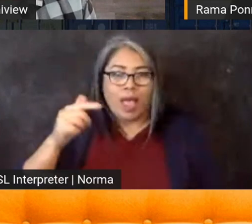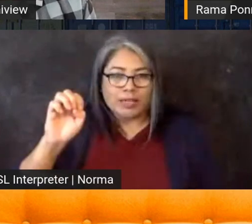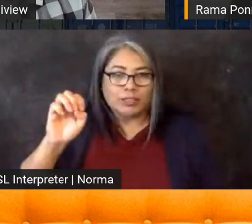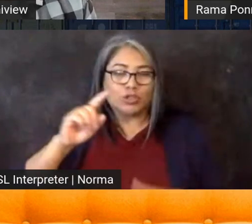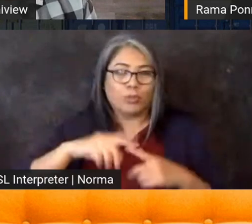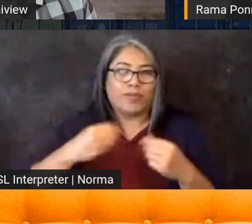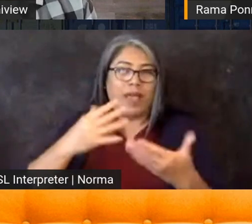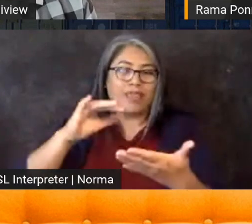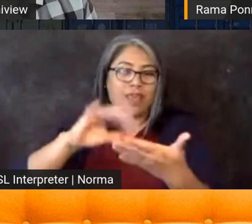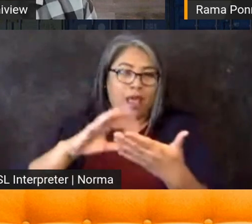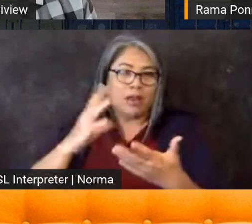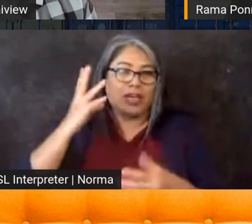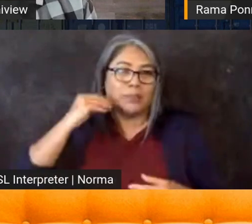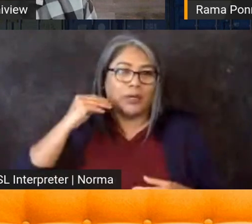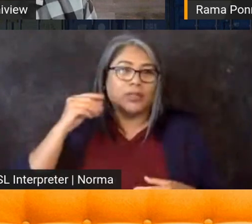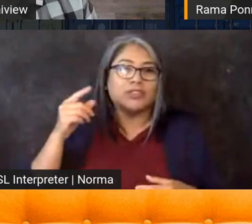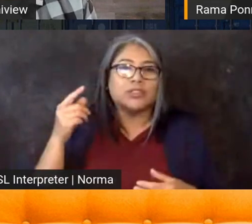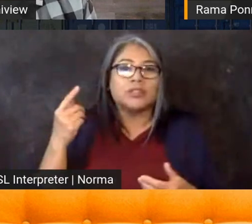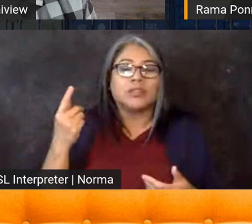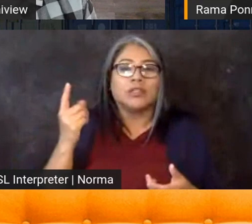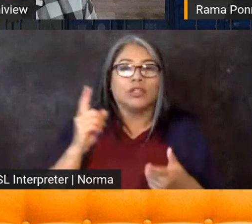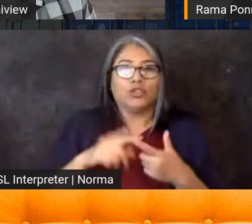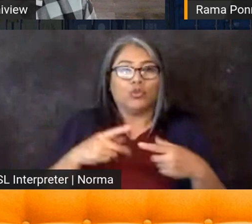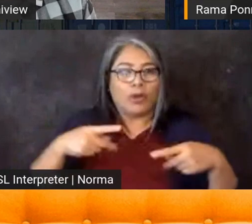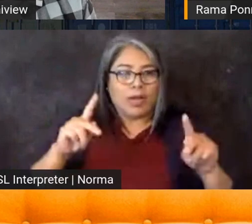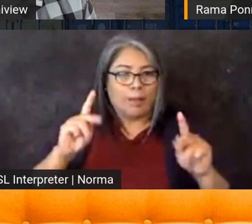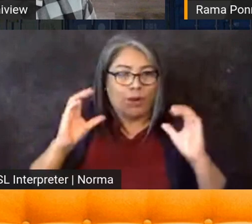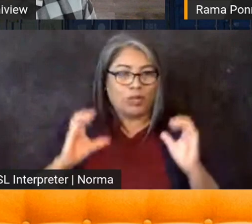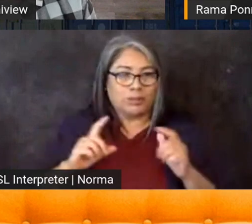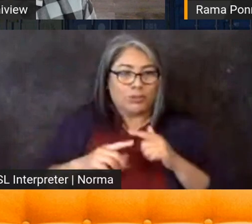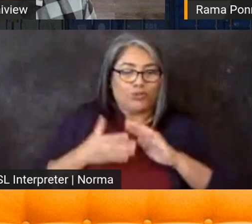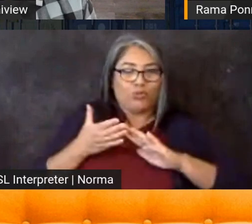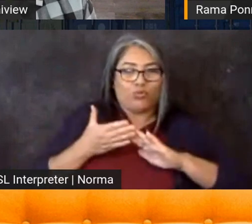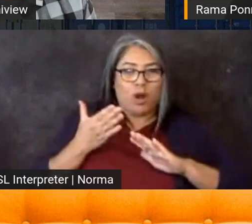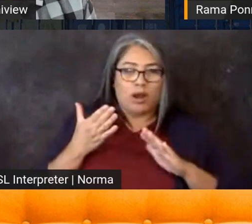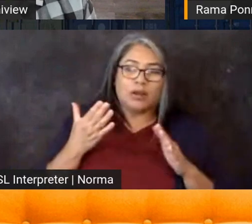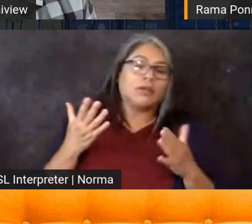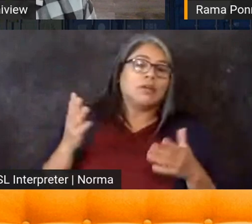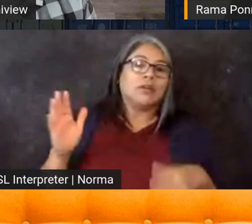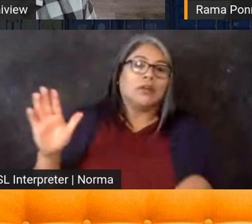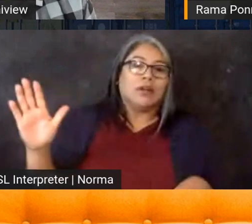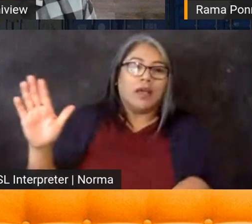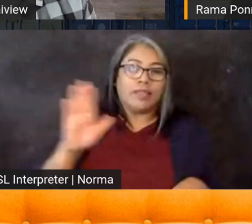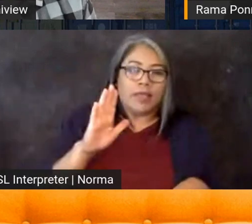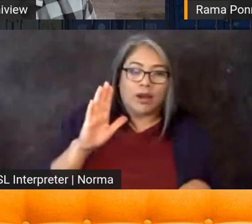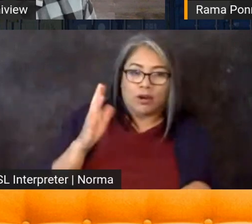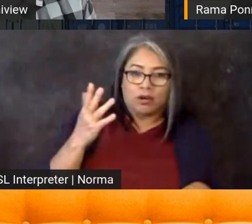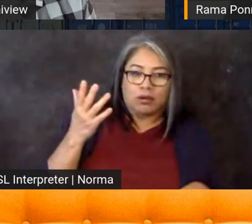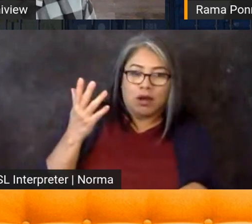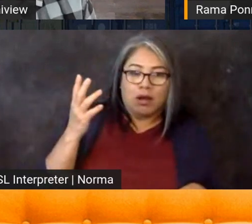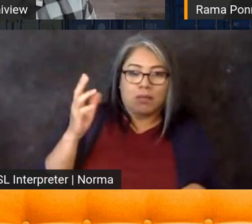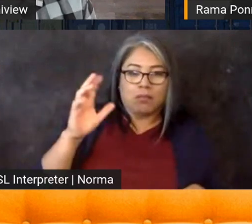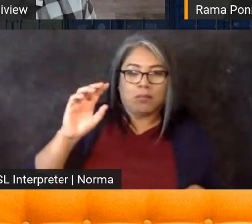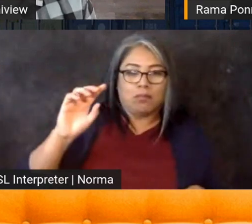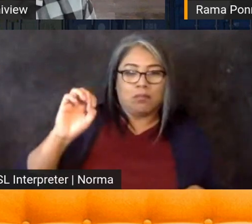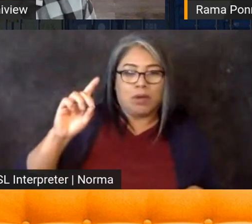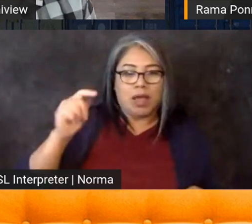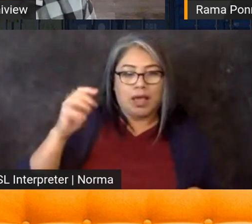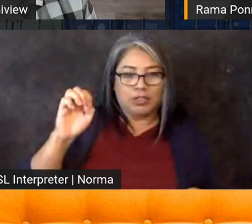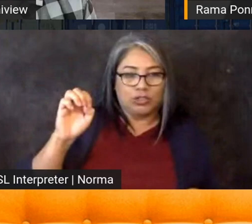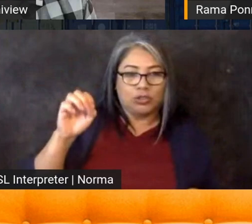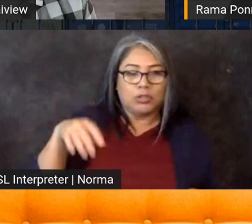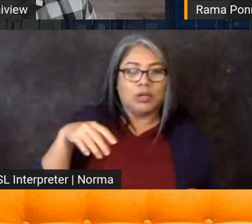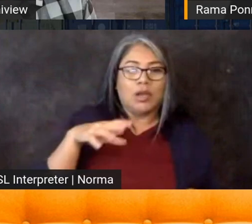disconnected edge. And this will enable customer to run highly available, top fault tolerant Kubernetes clusters